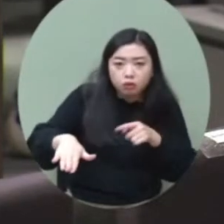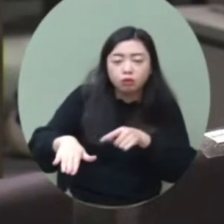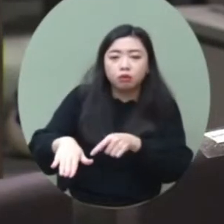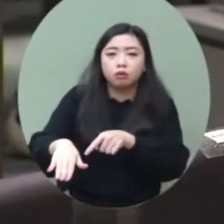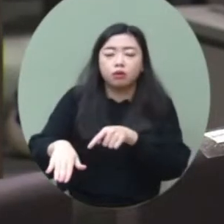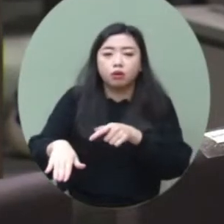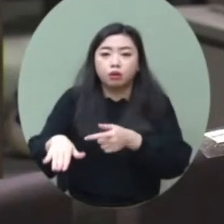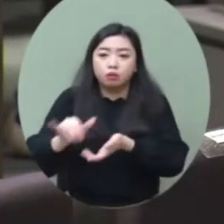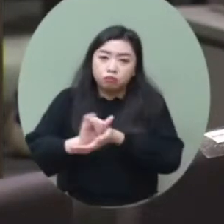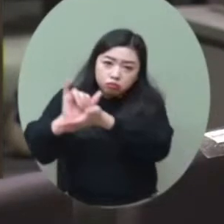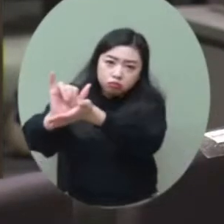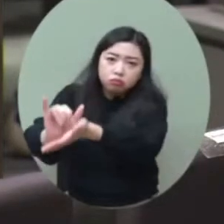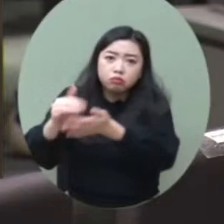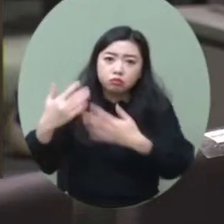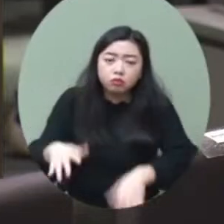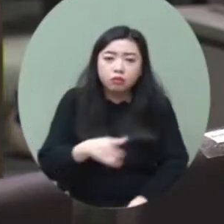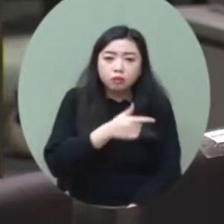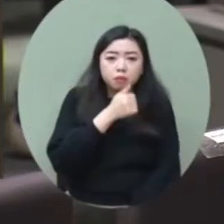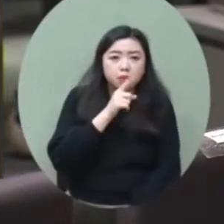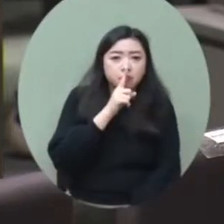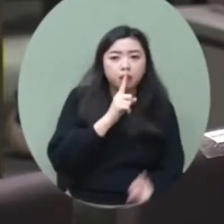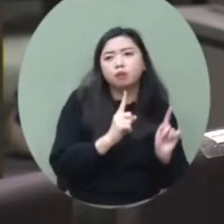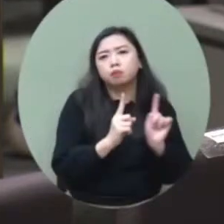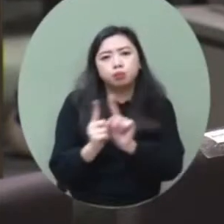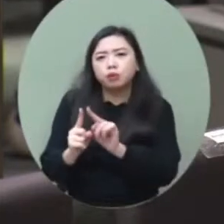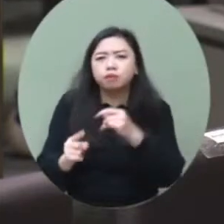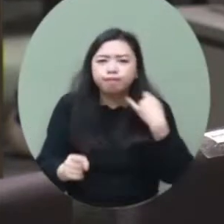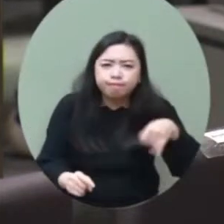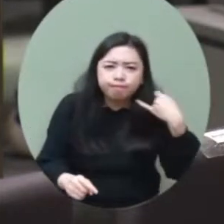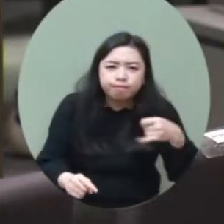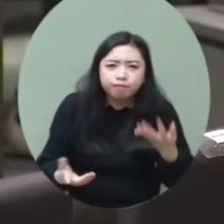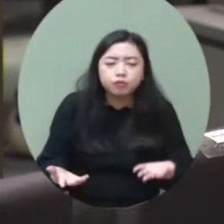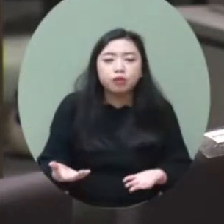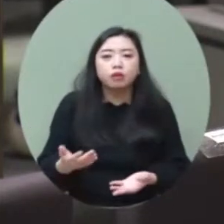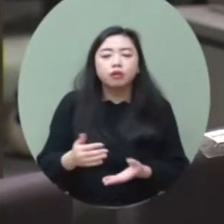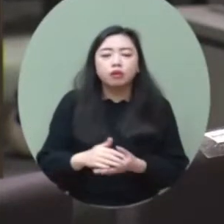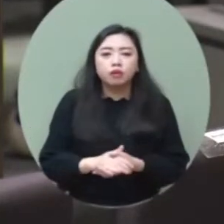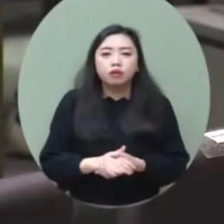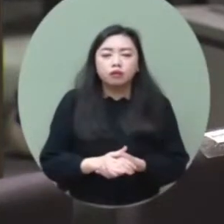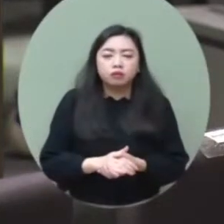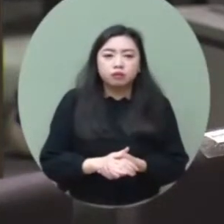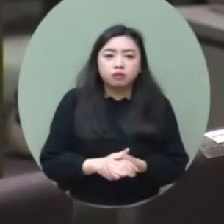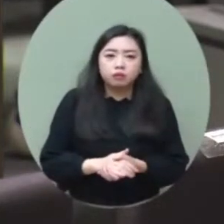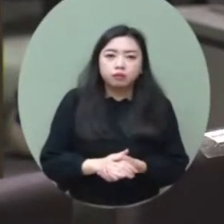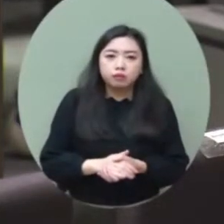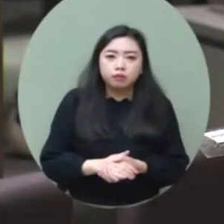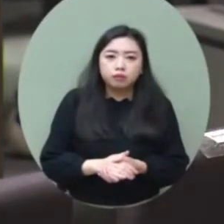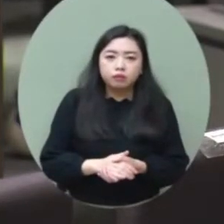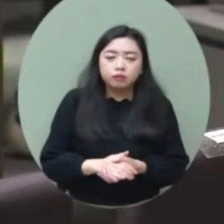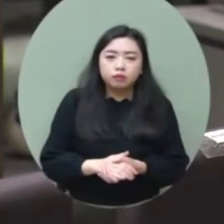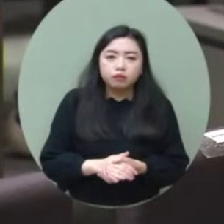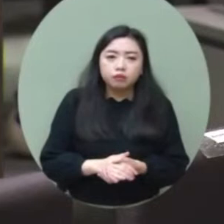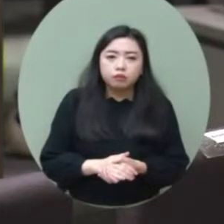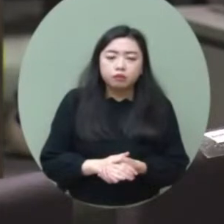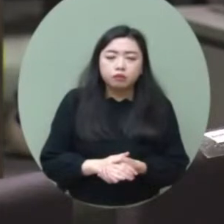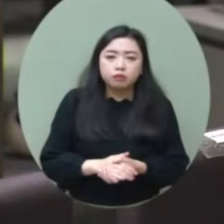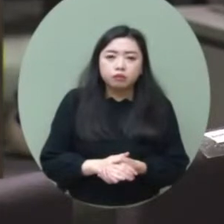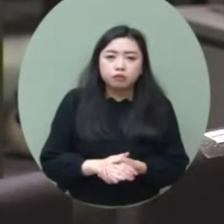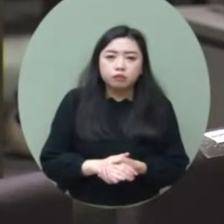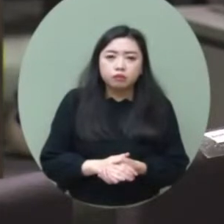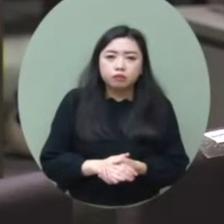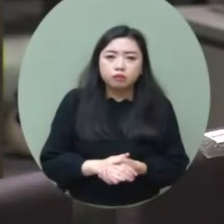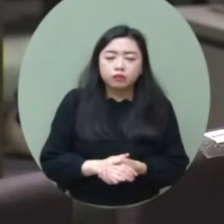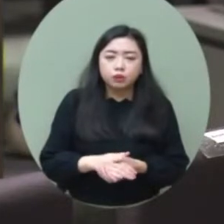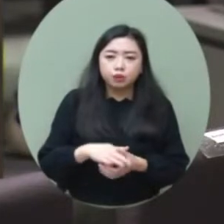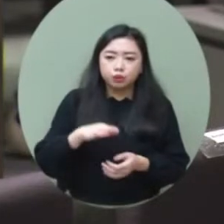they feel they're put in a very difficult position if they're not able to be there with their child, especially for those who